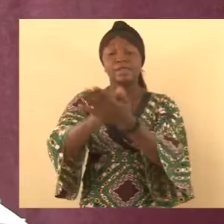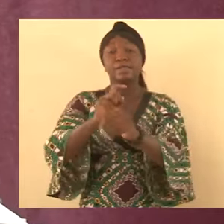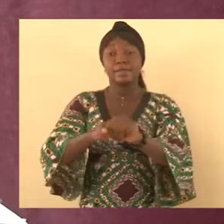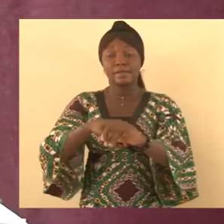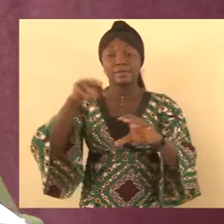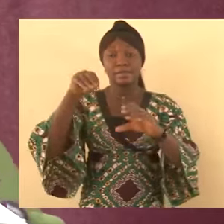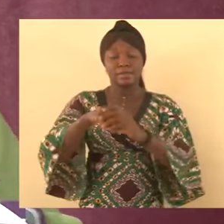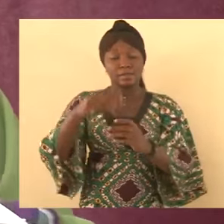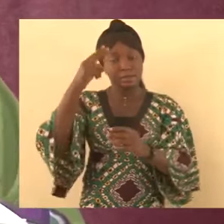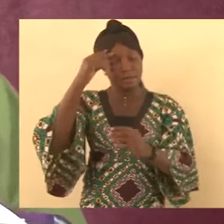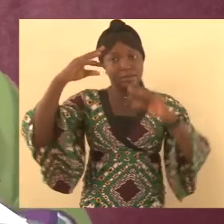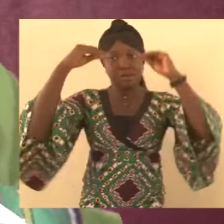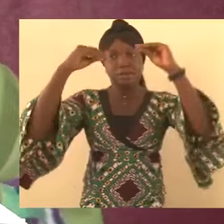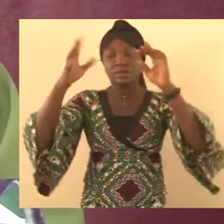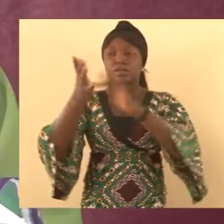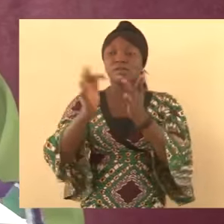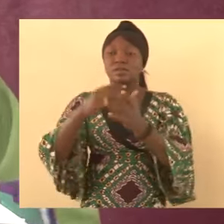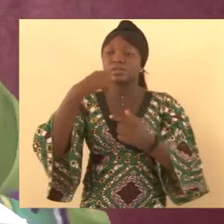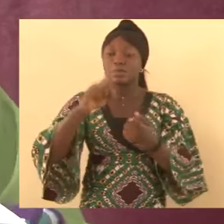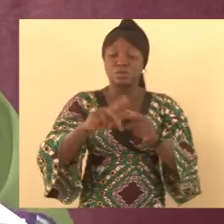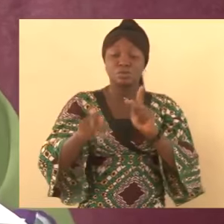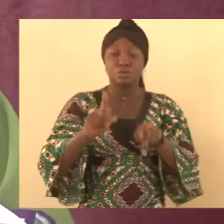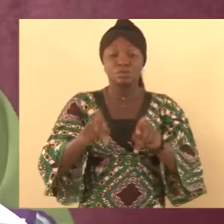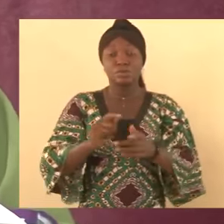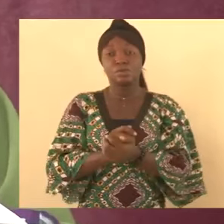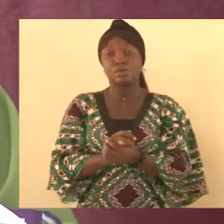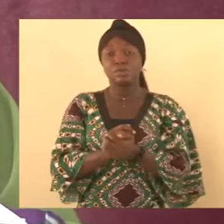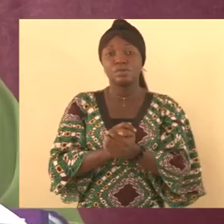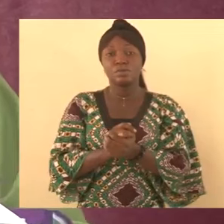At that time in his teaching, Jesus said to the crowds,